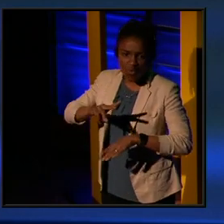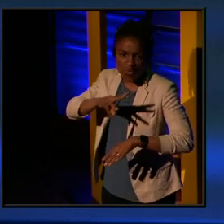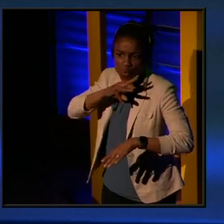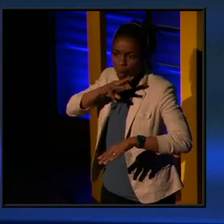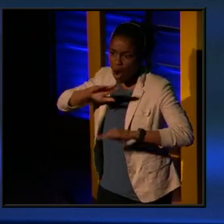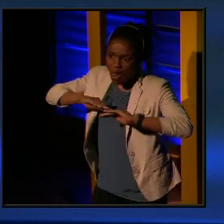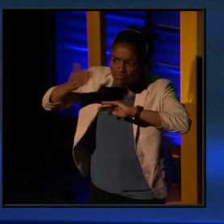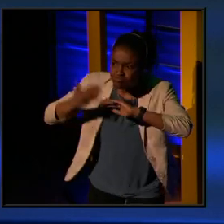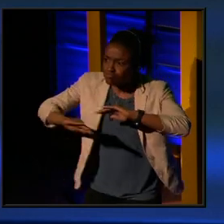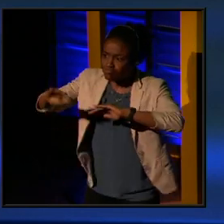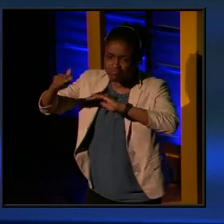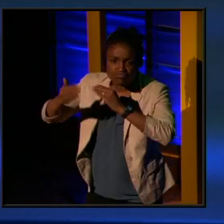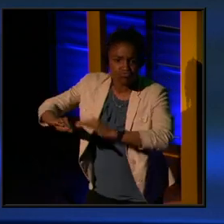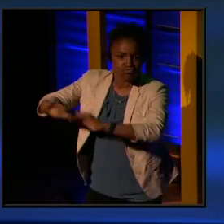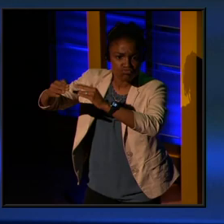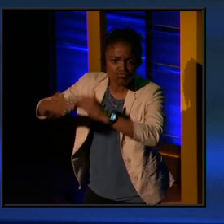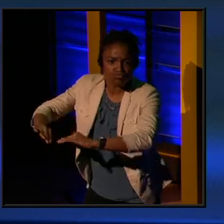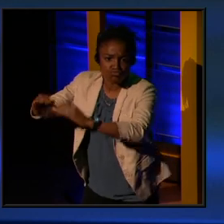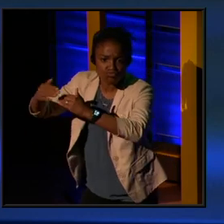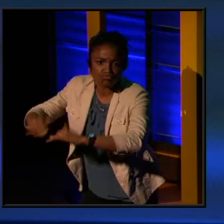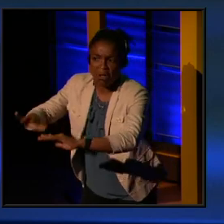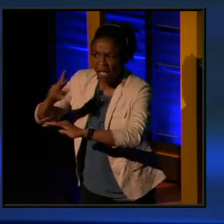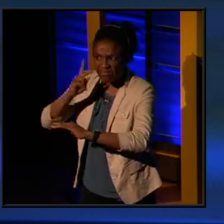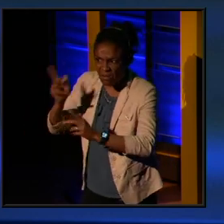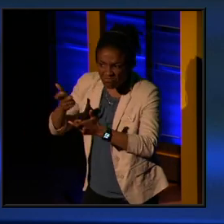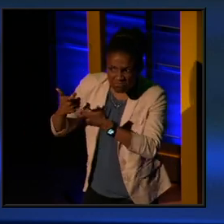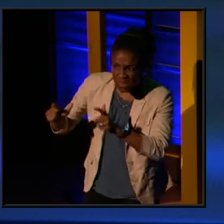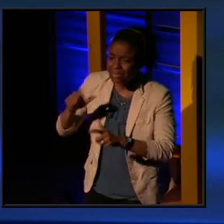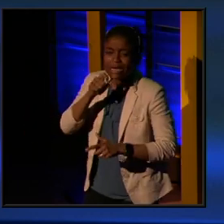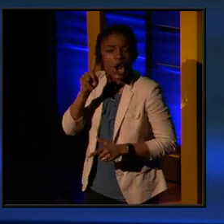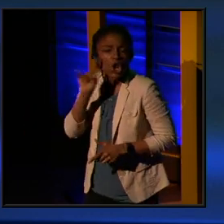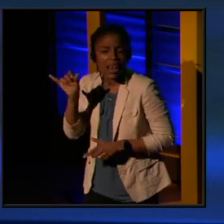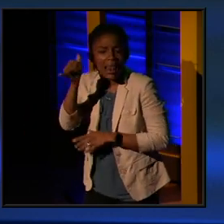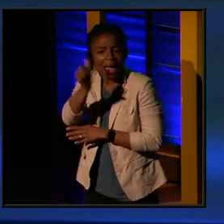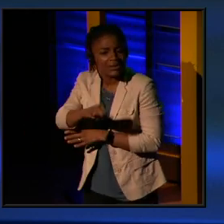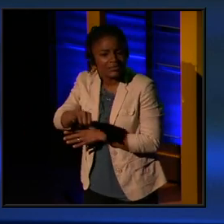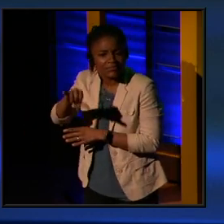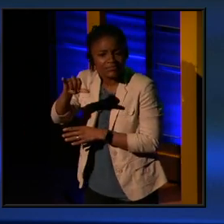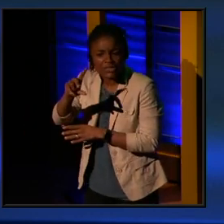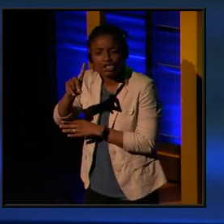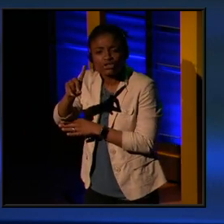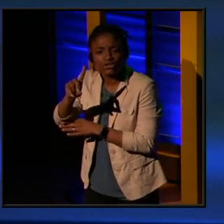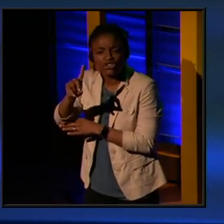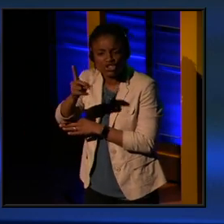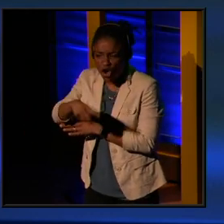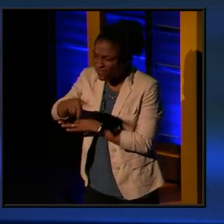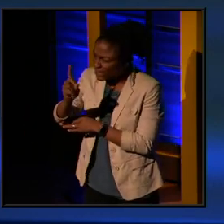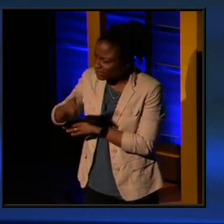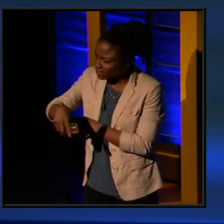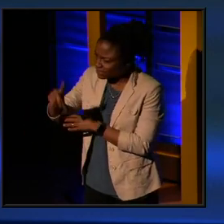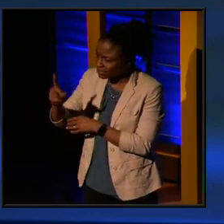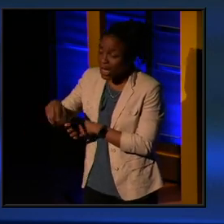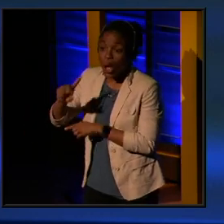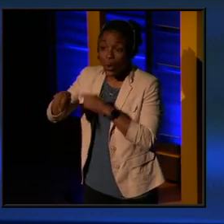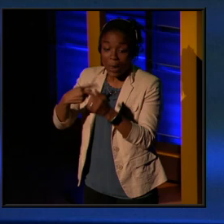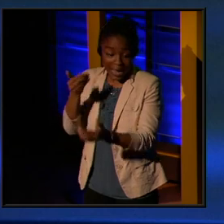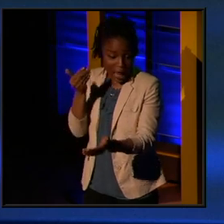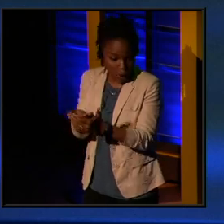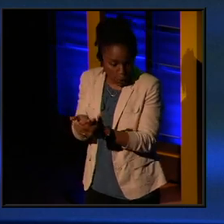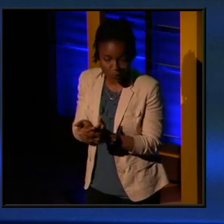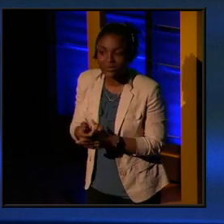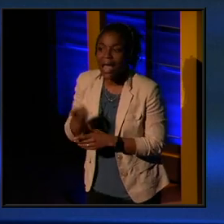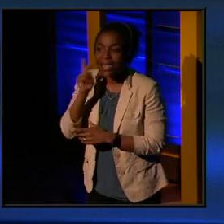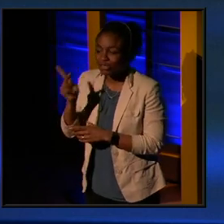And it didn't really look like a turtle or a dolphin, so I had to go closer. And when I went closer, I saw this humpback whale